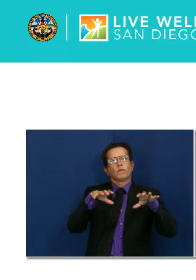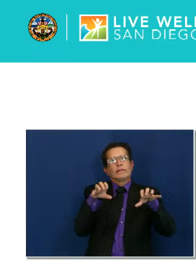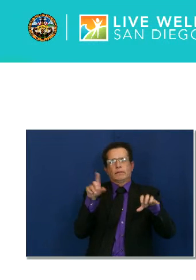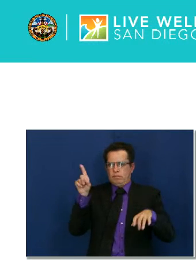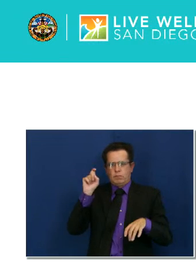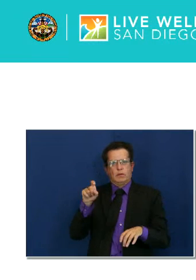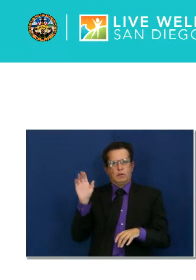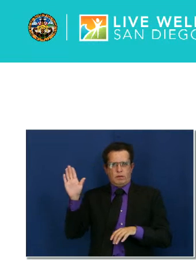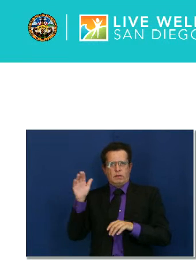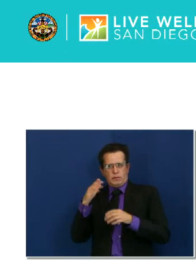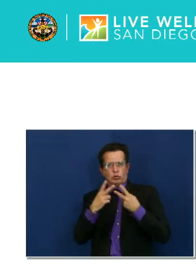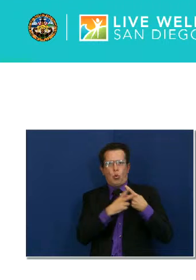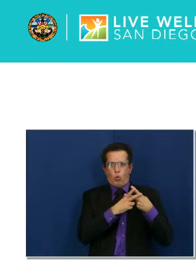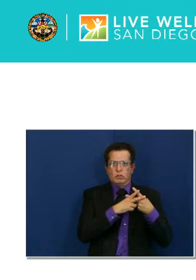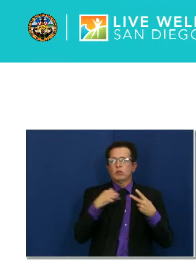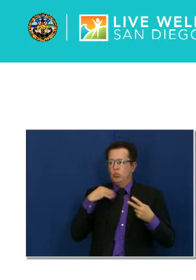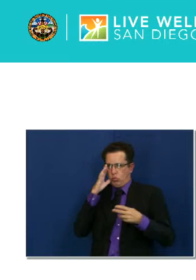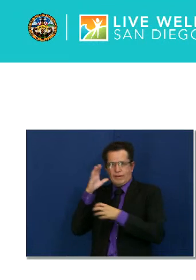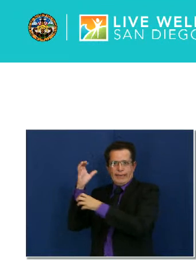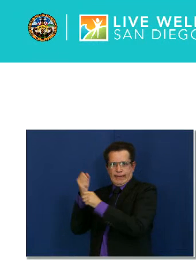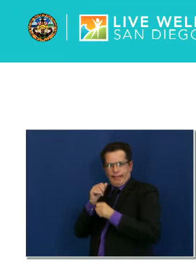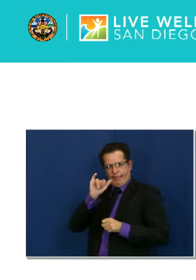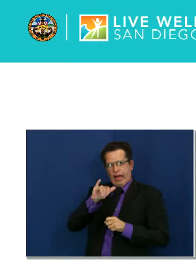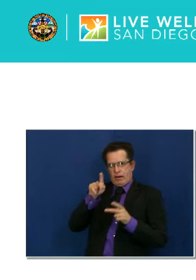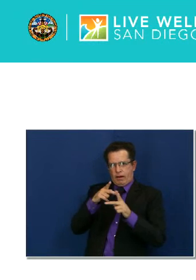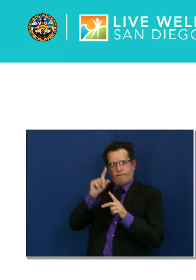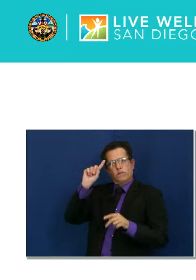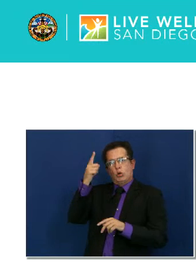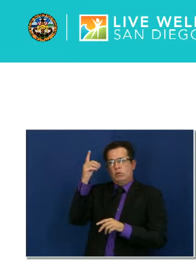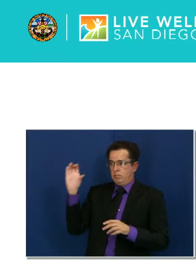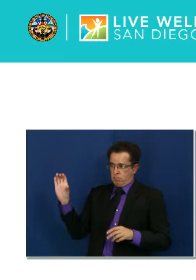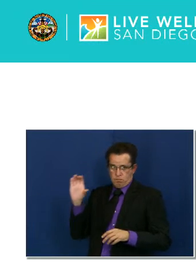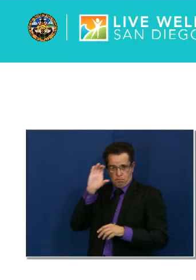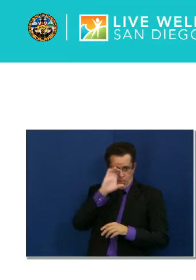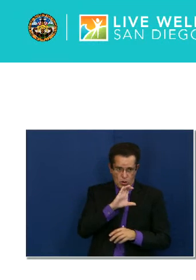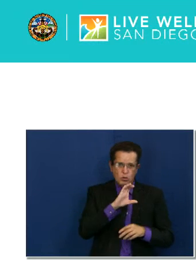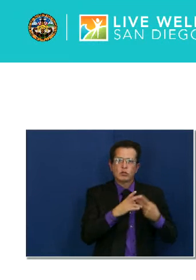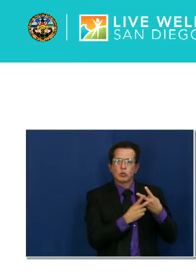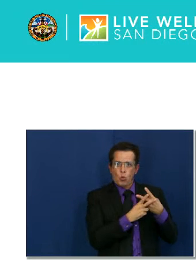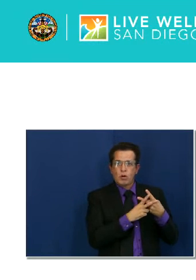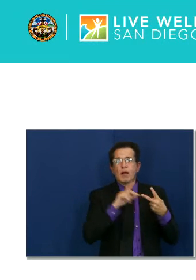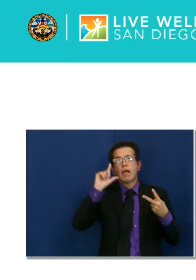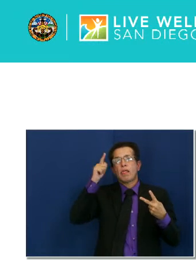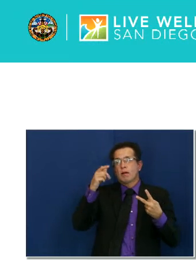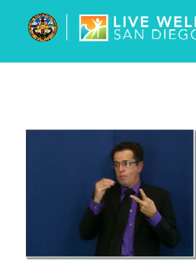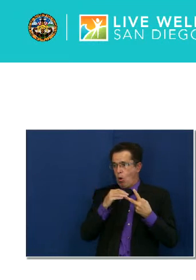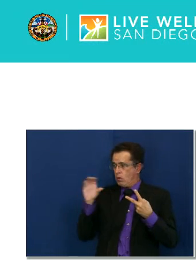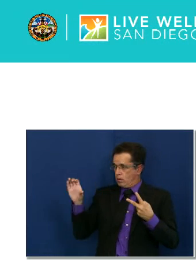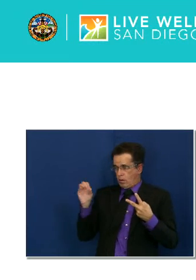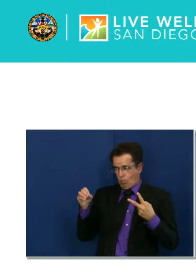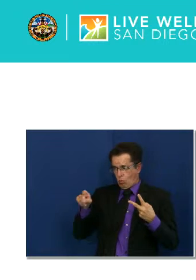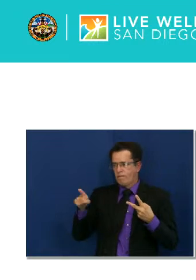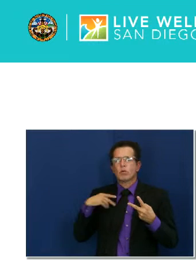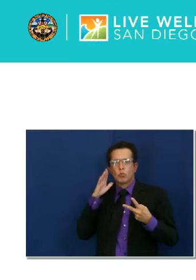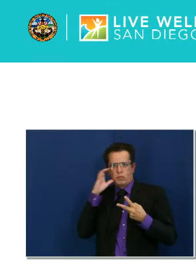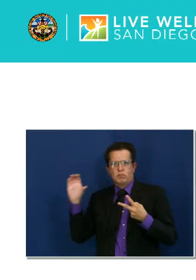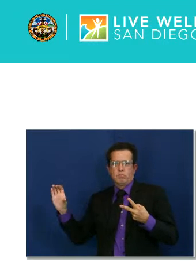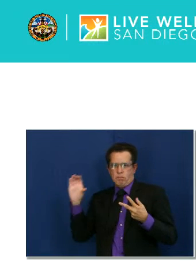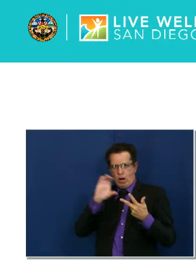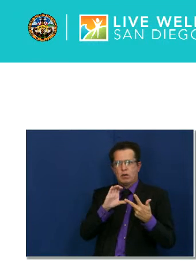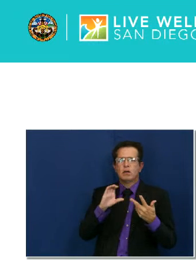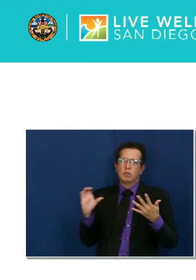first allocation that we will get. But as other vaccines are approved, we will get allocations from